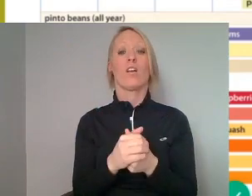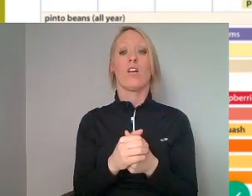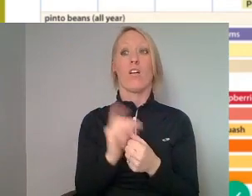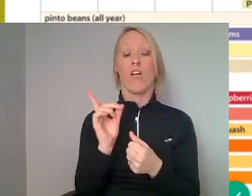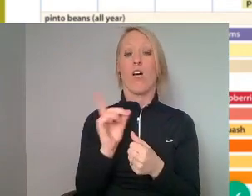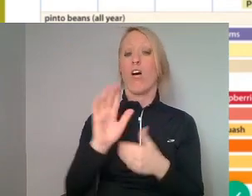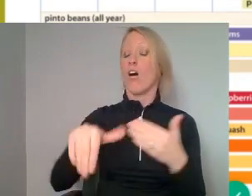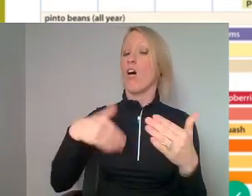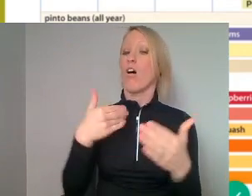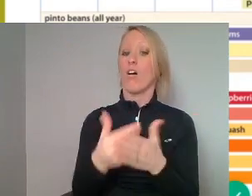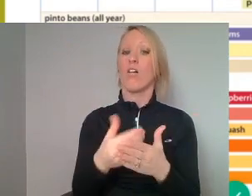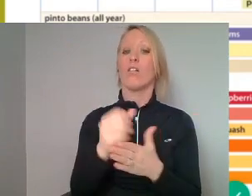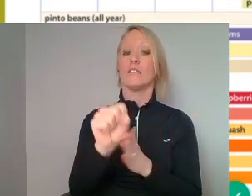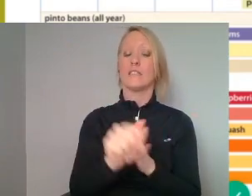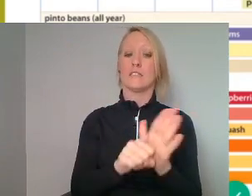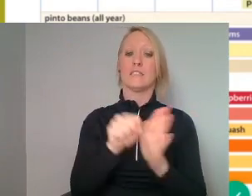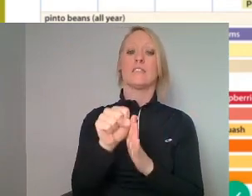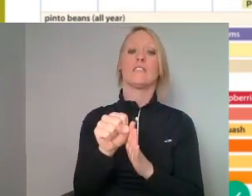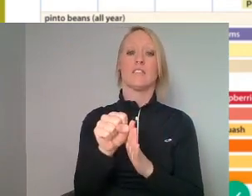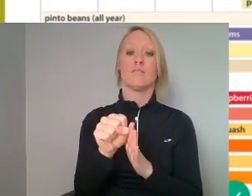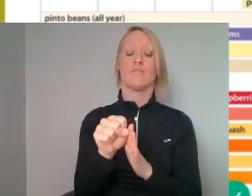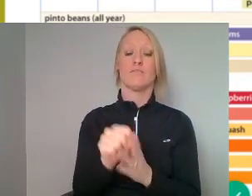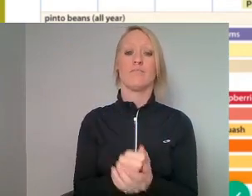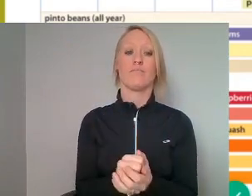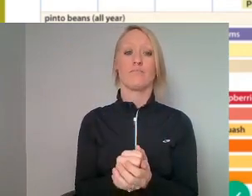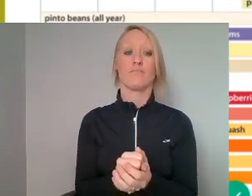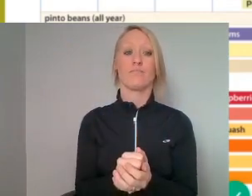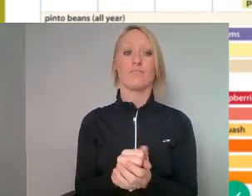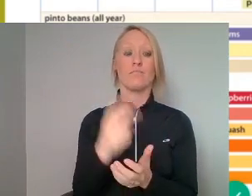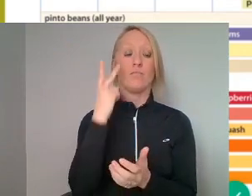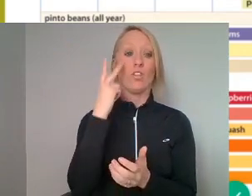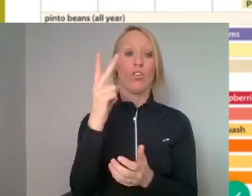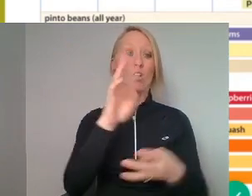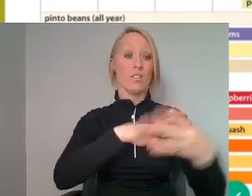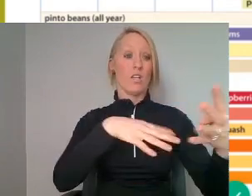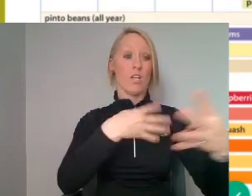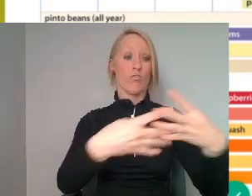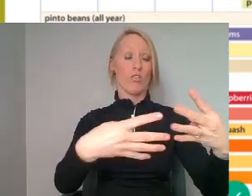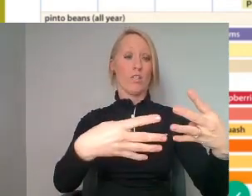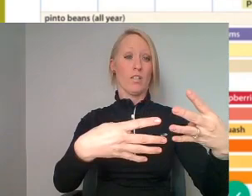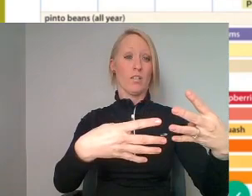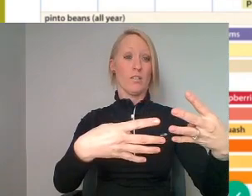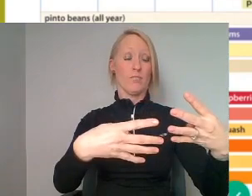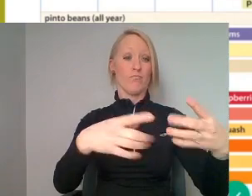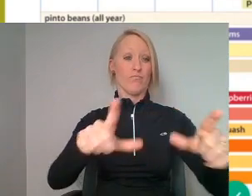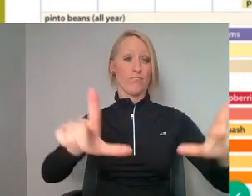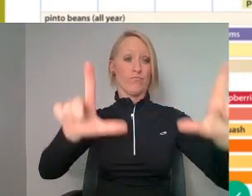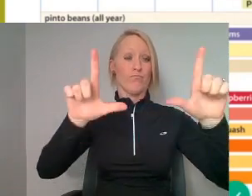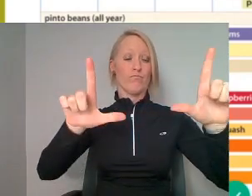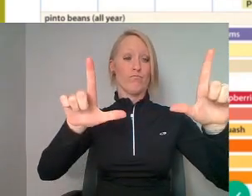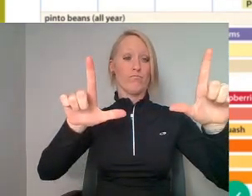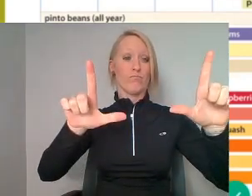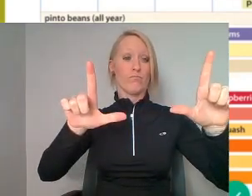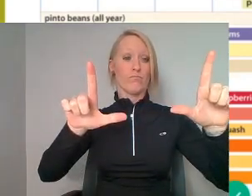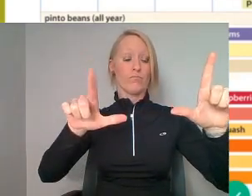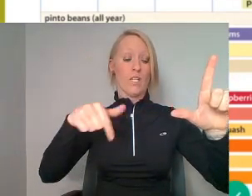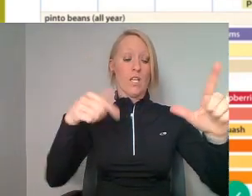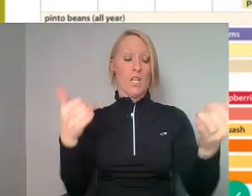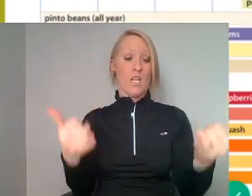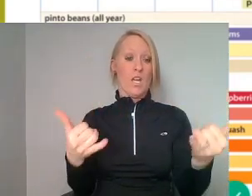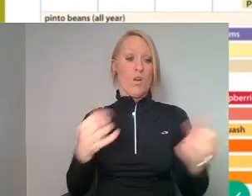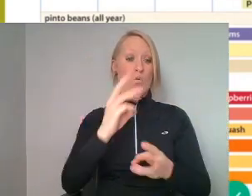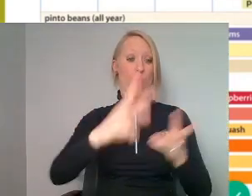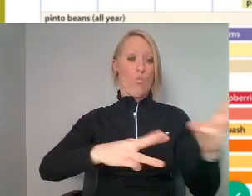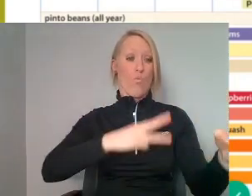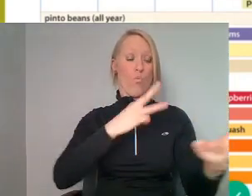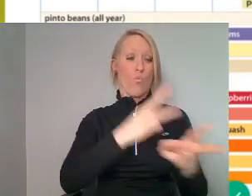And if we take a look at the diagram, as we head kind of like right now, we're in this like winter phase.